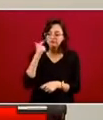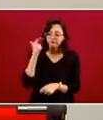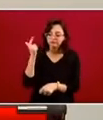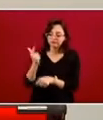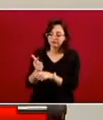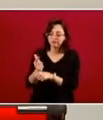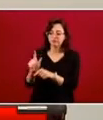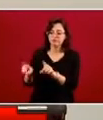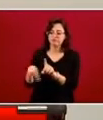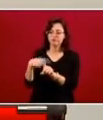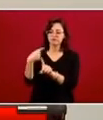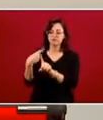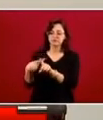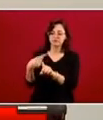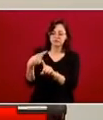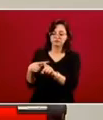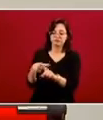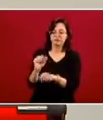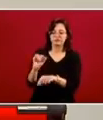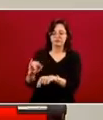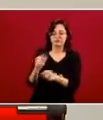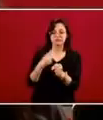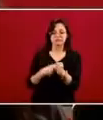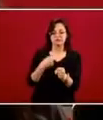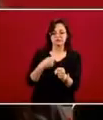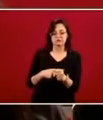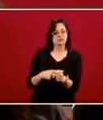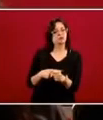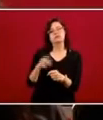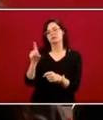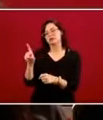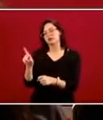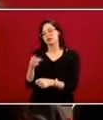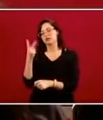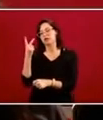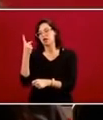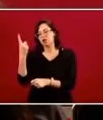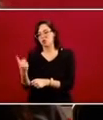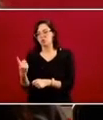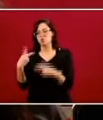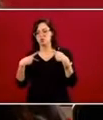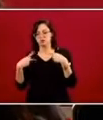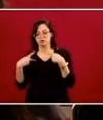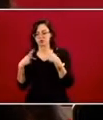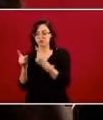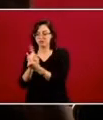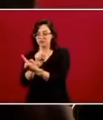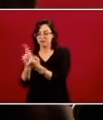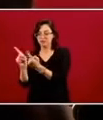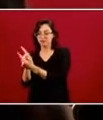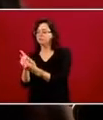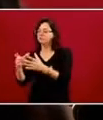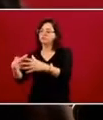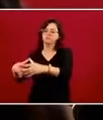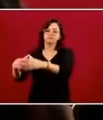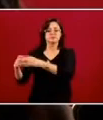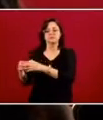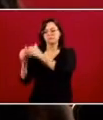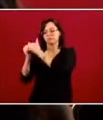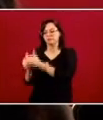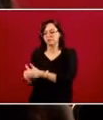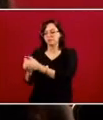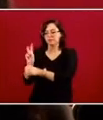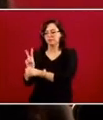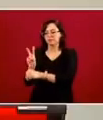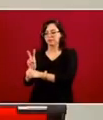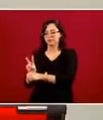tested positive, and then we decided to isolate the 31 workers that had direct